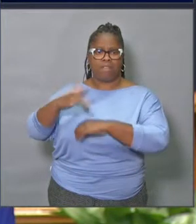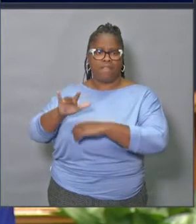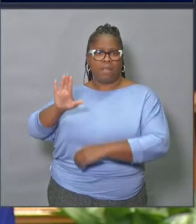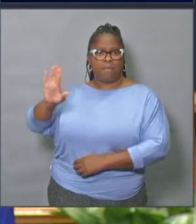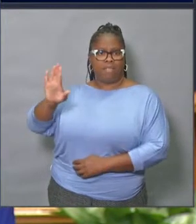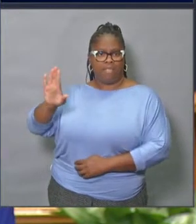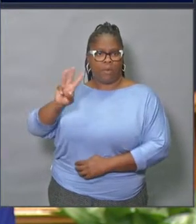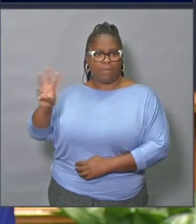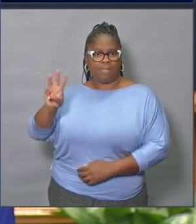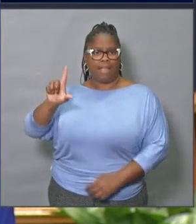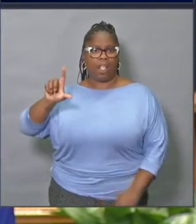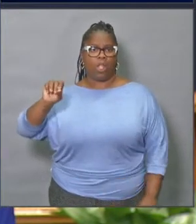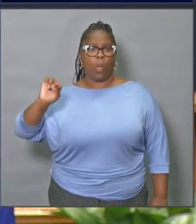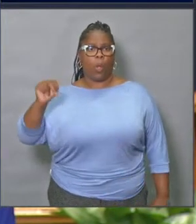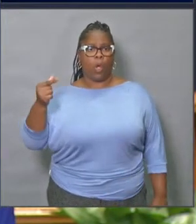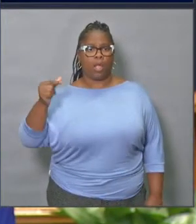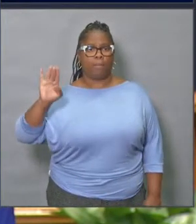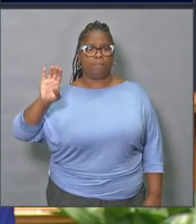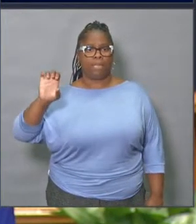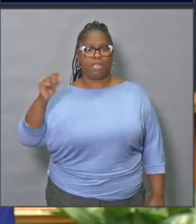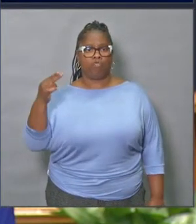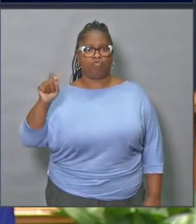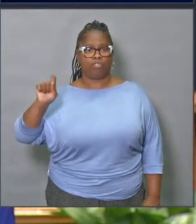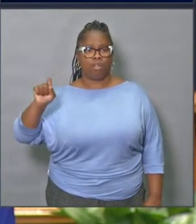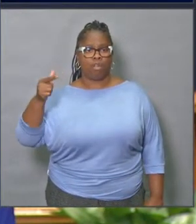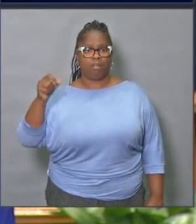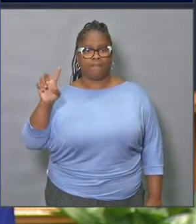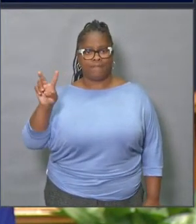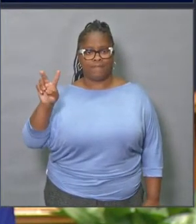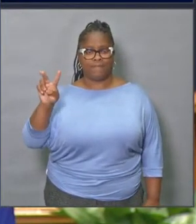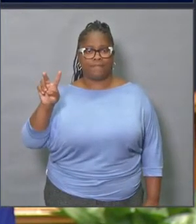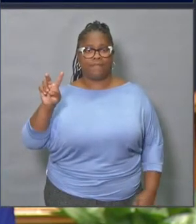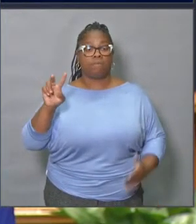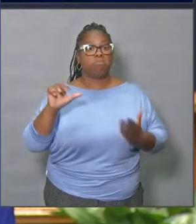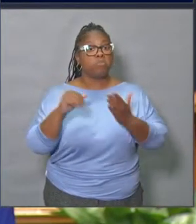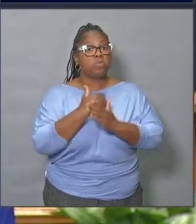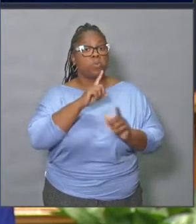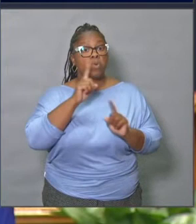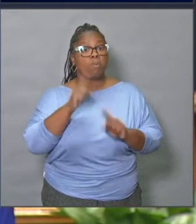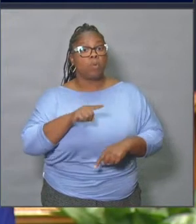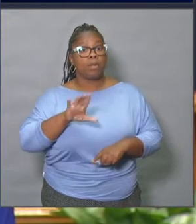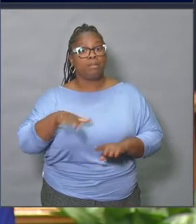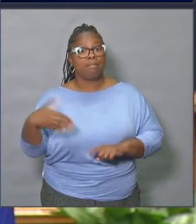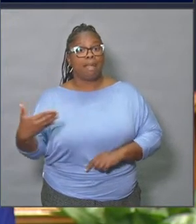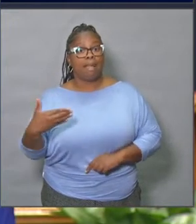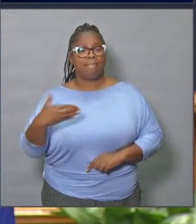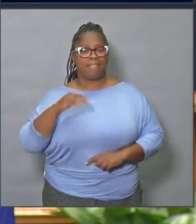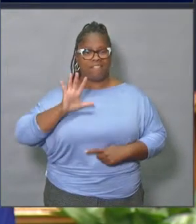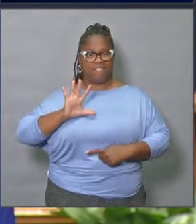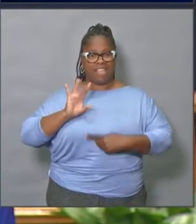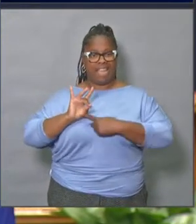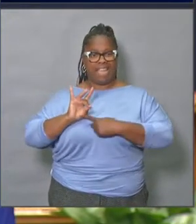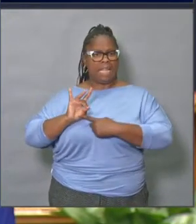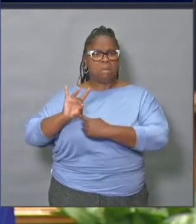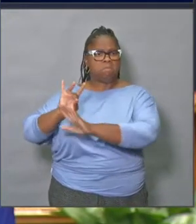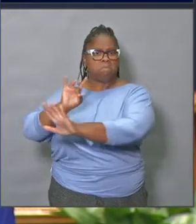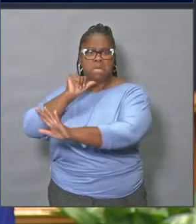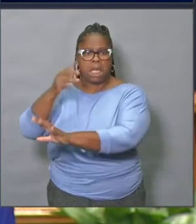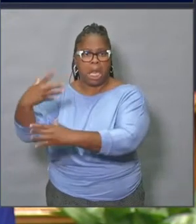at longbeach.gov. Of the 58 newly reported deaths, excluding the deaths reported by Long